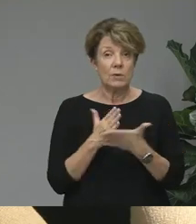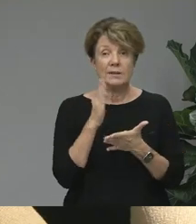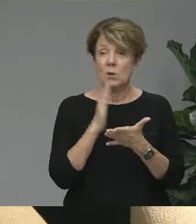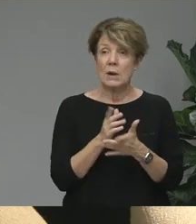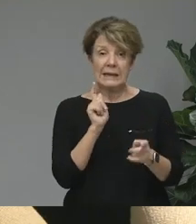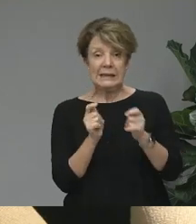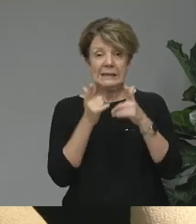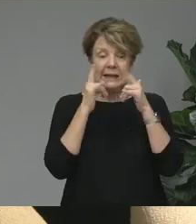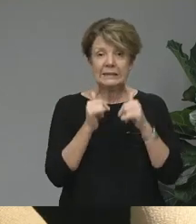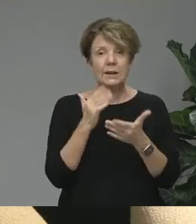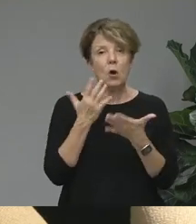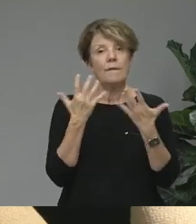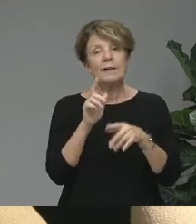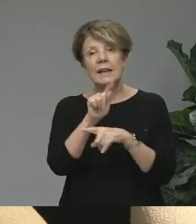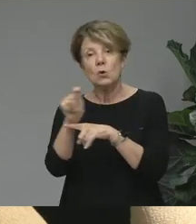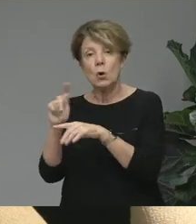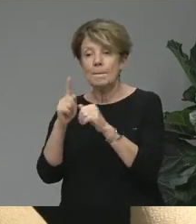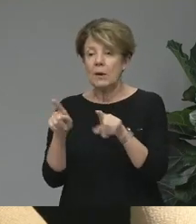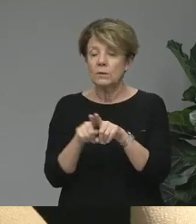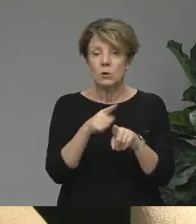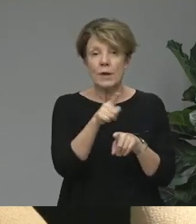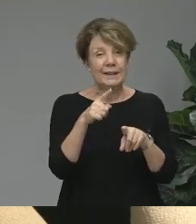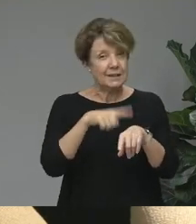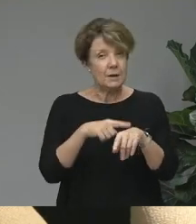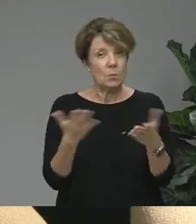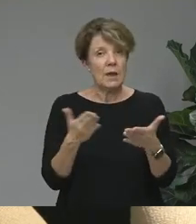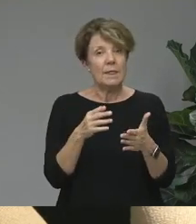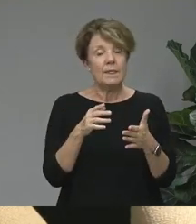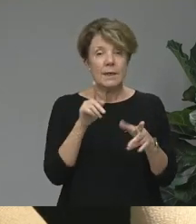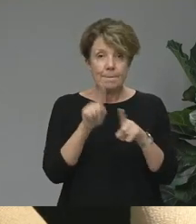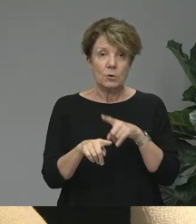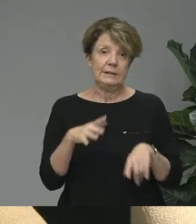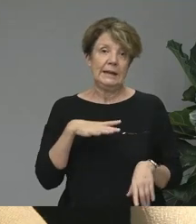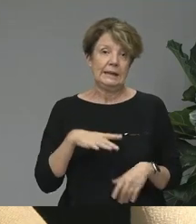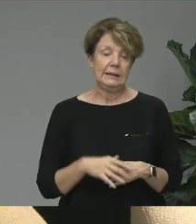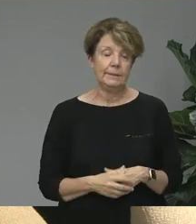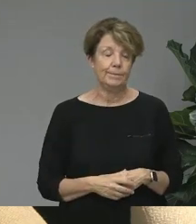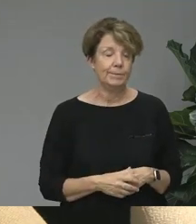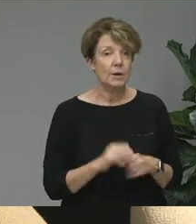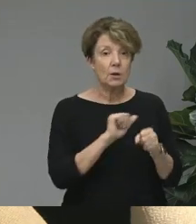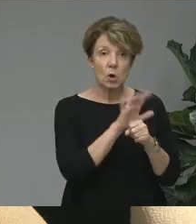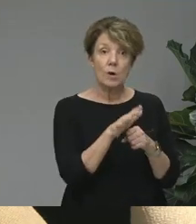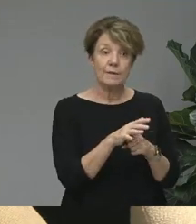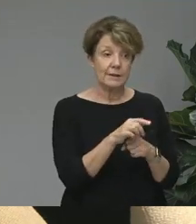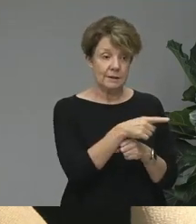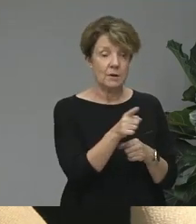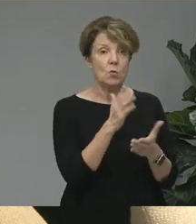needed, particularly for those who are most vulnerable. And remembering that COVID-19 itself